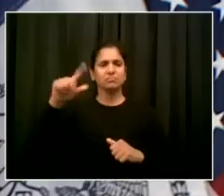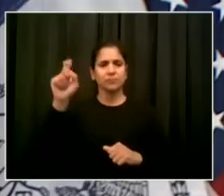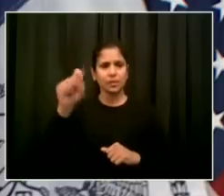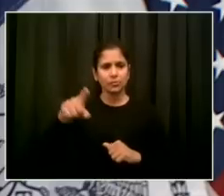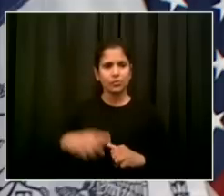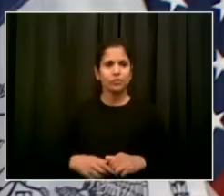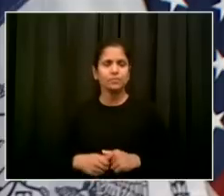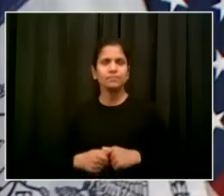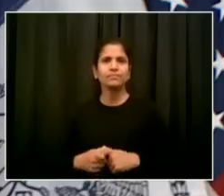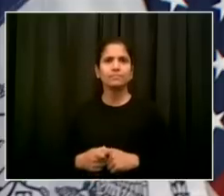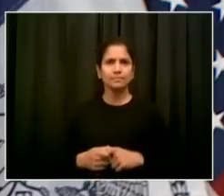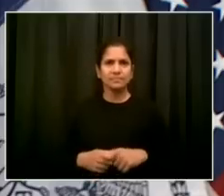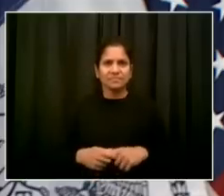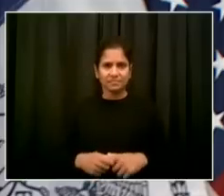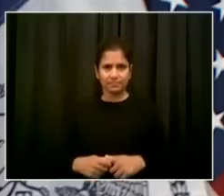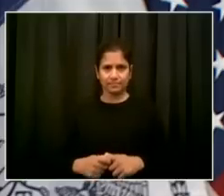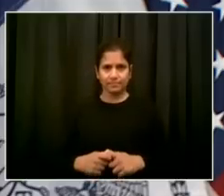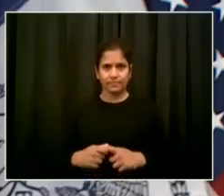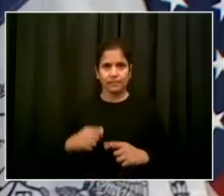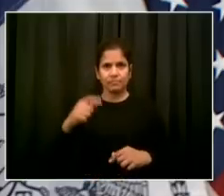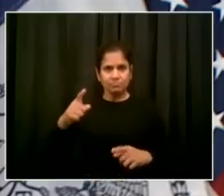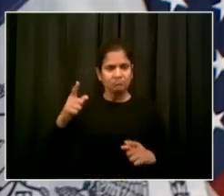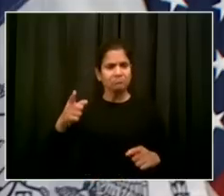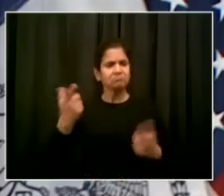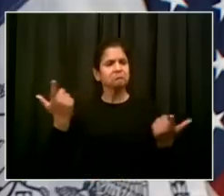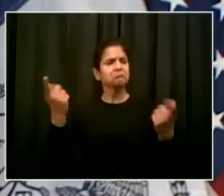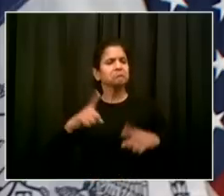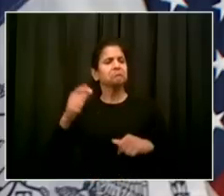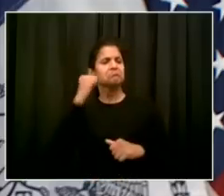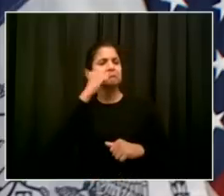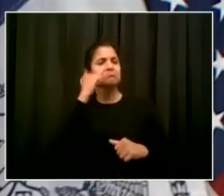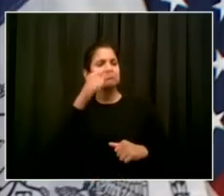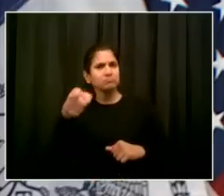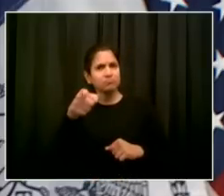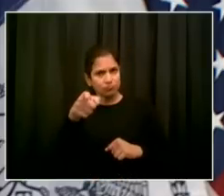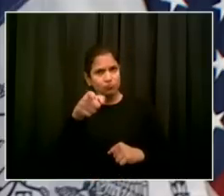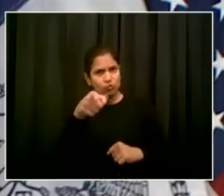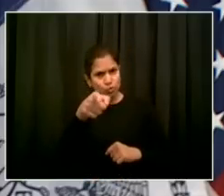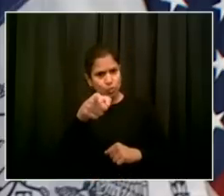you said, and I understand why, that